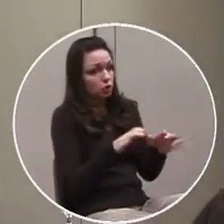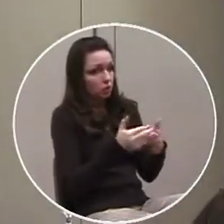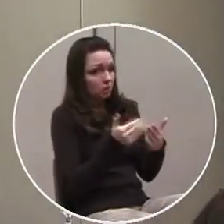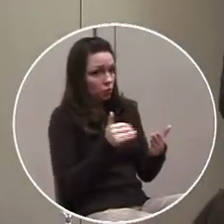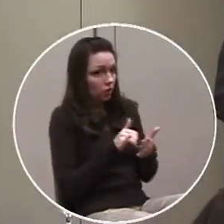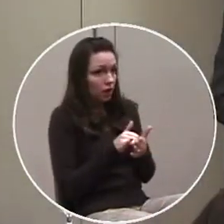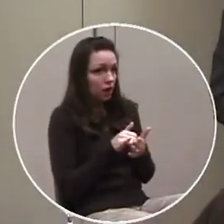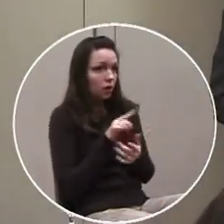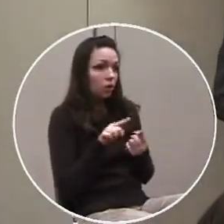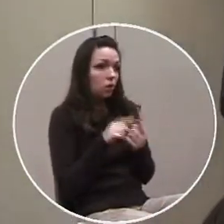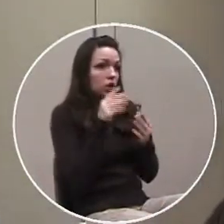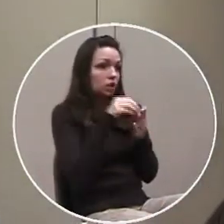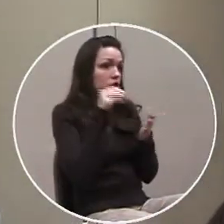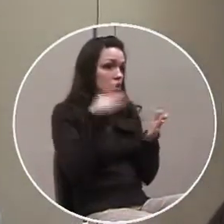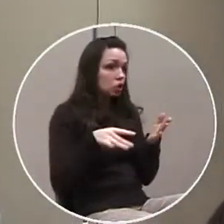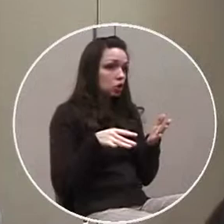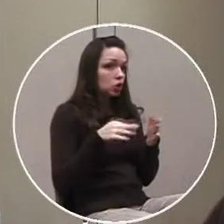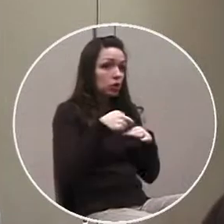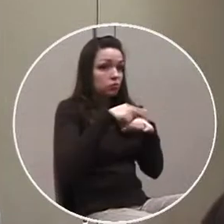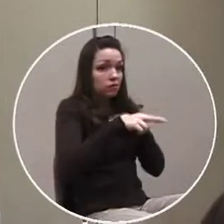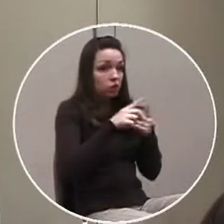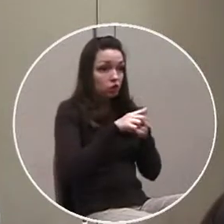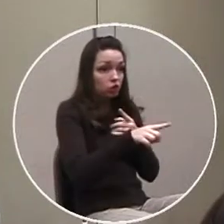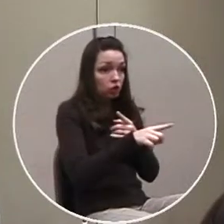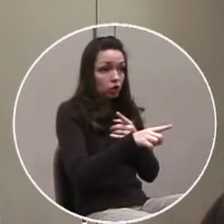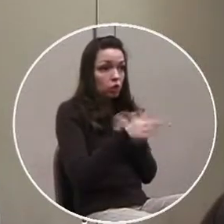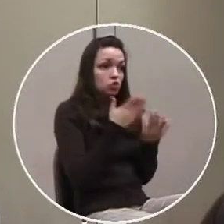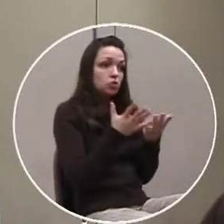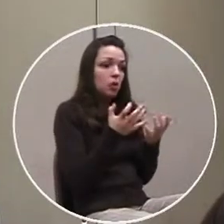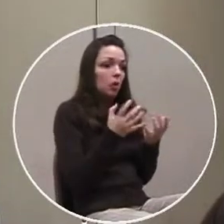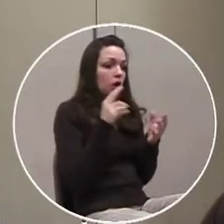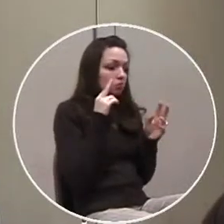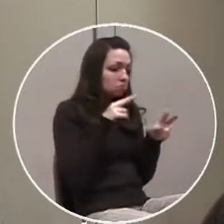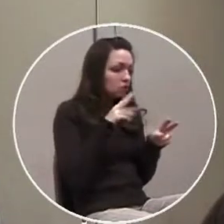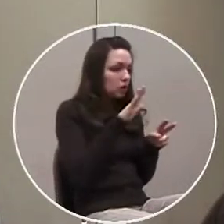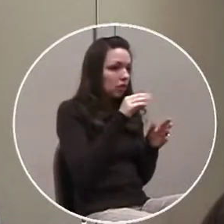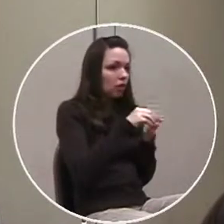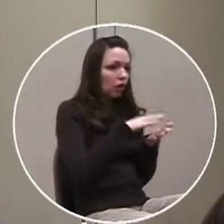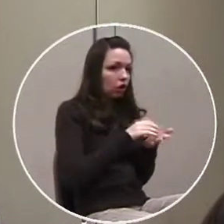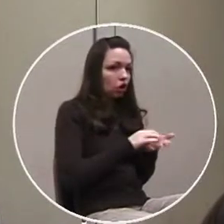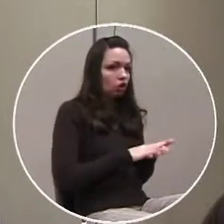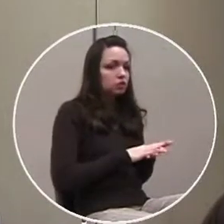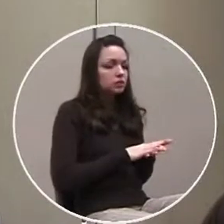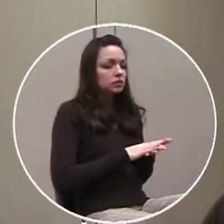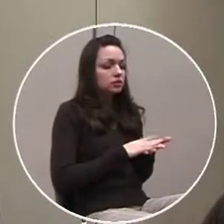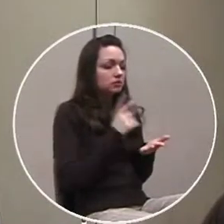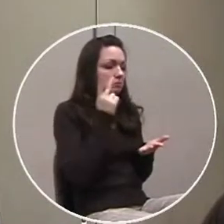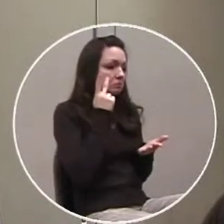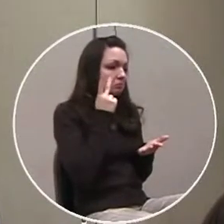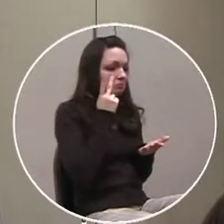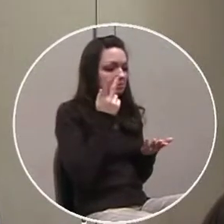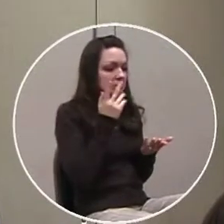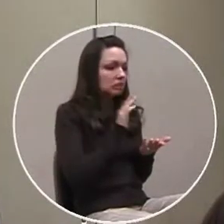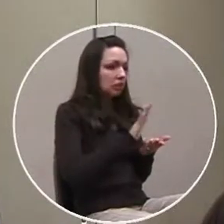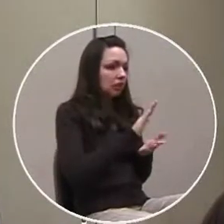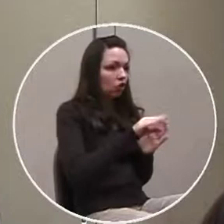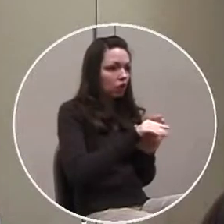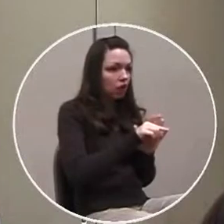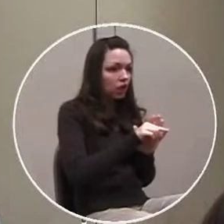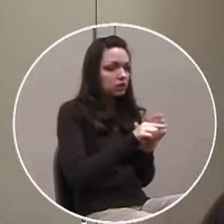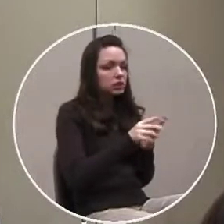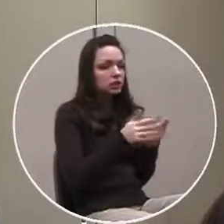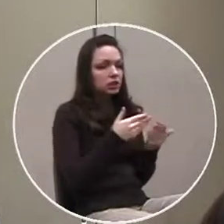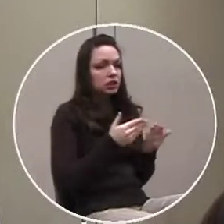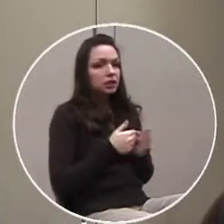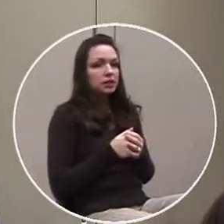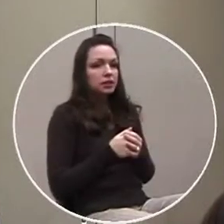When a student is referred to you, you may want to take a quick look at their records, see where they're at academically, just sort of get an